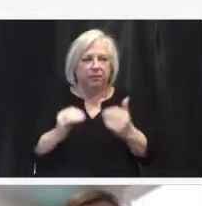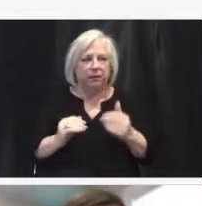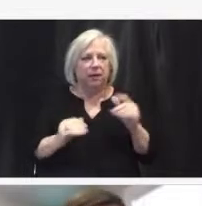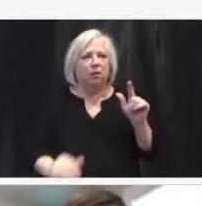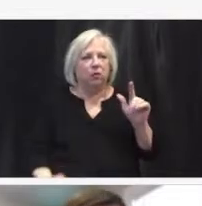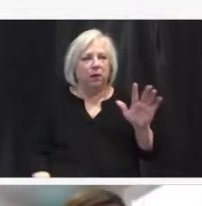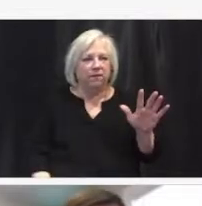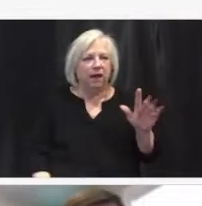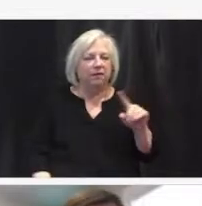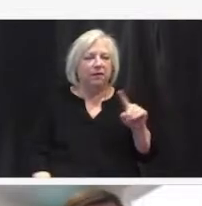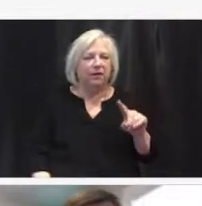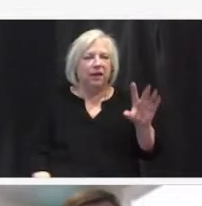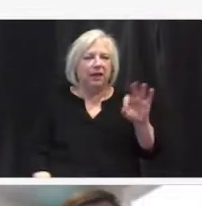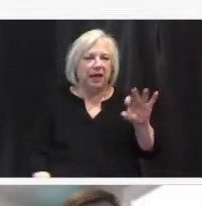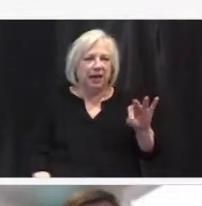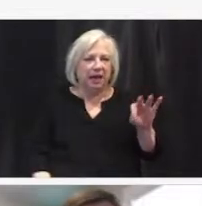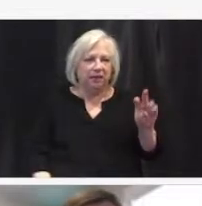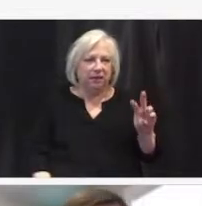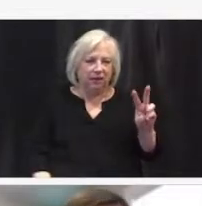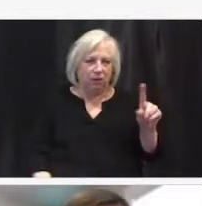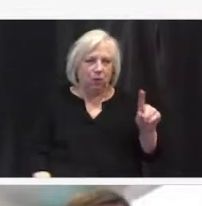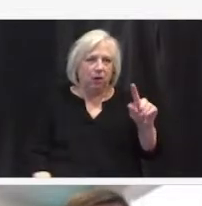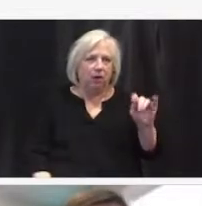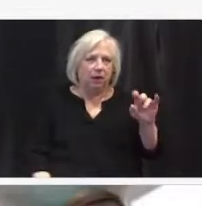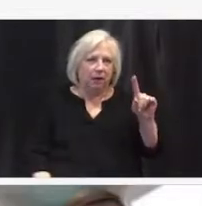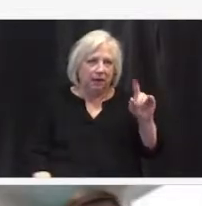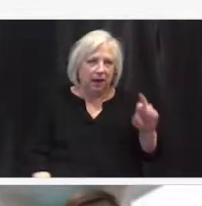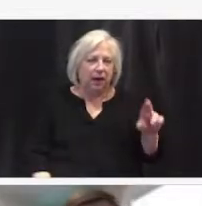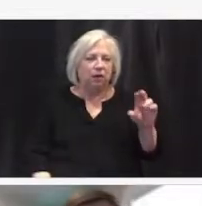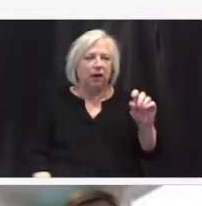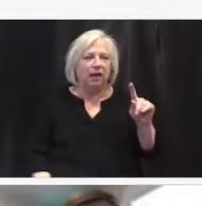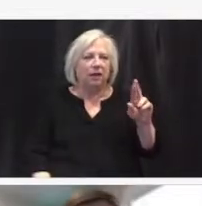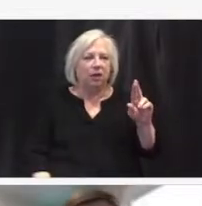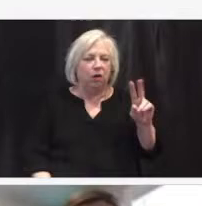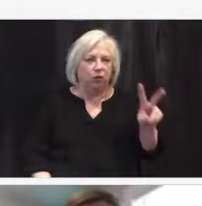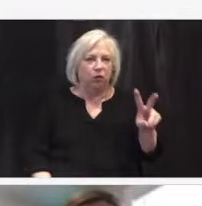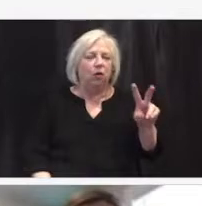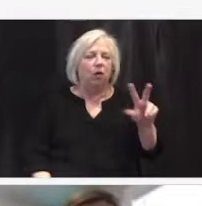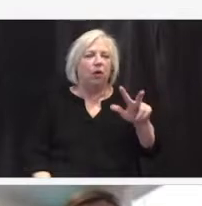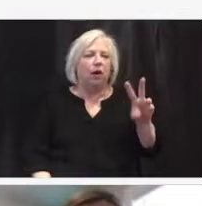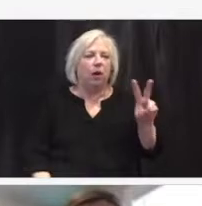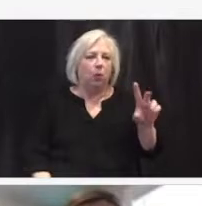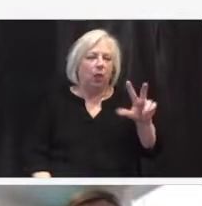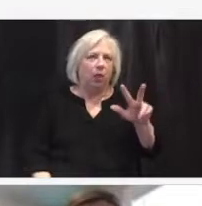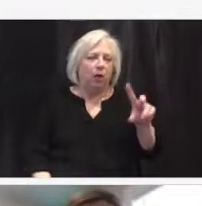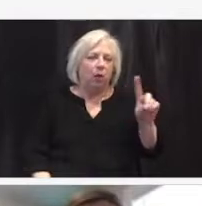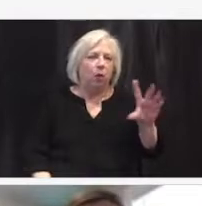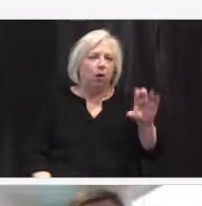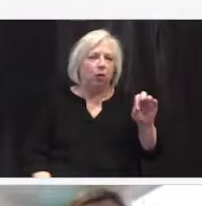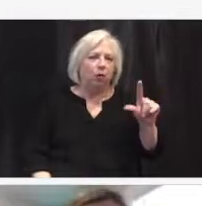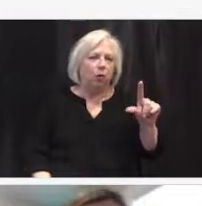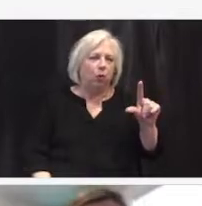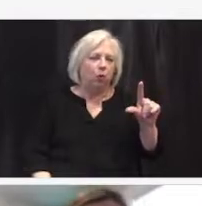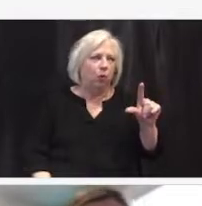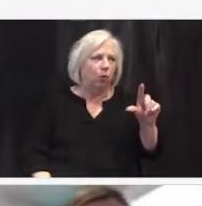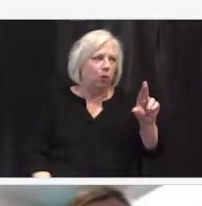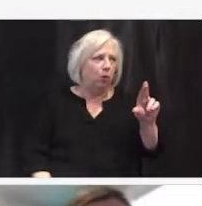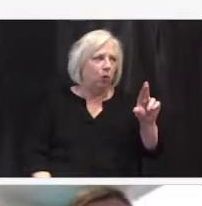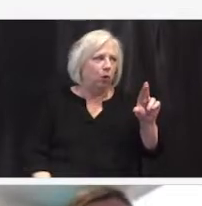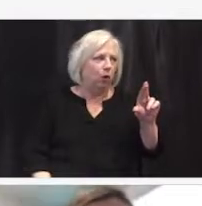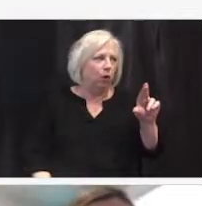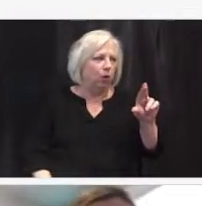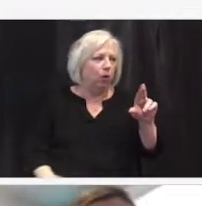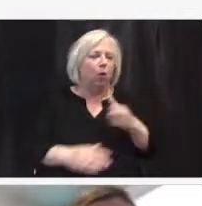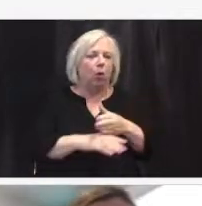25, Z9961, Taylor STR2 PDC, 31 Coolwood Drive. Staff recommends approval of the PDC